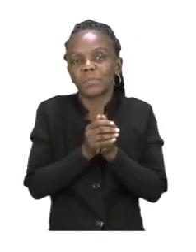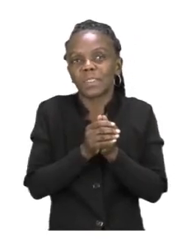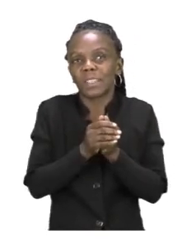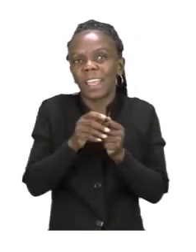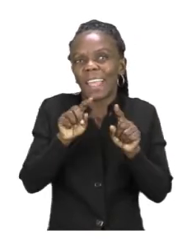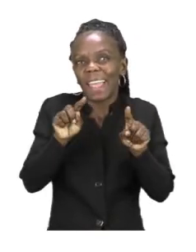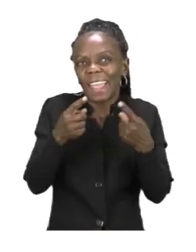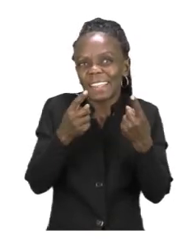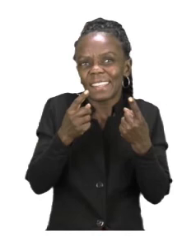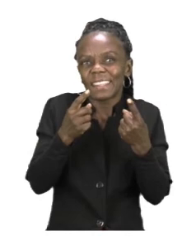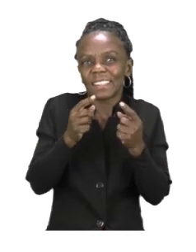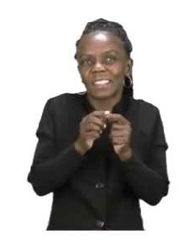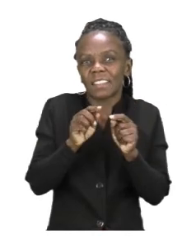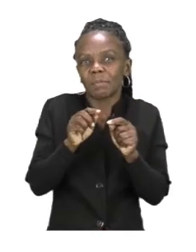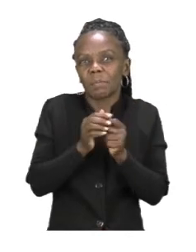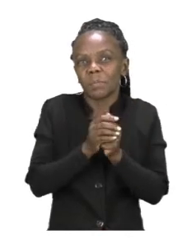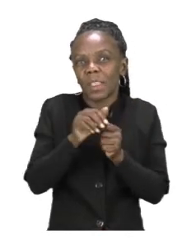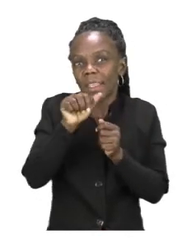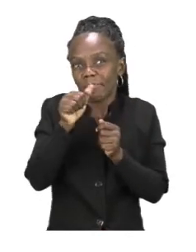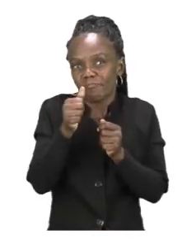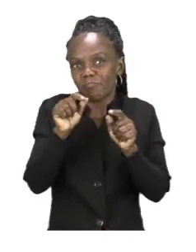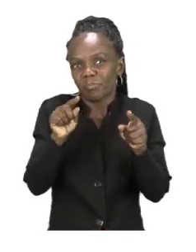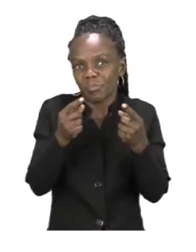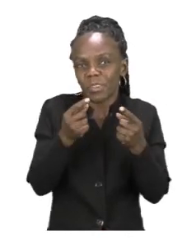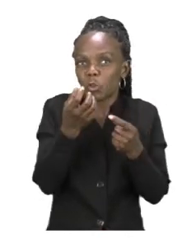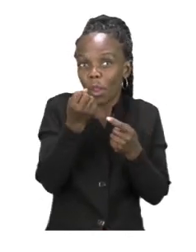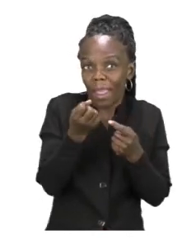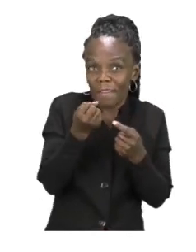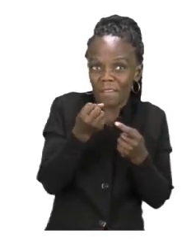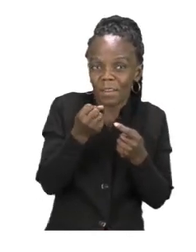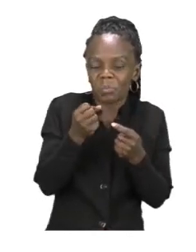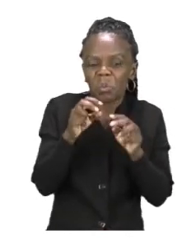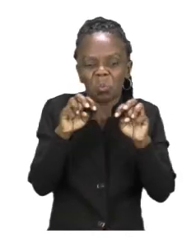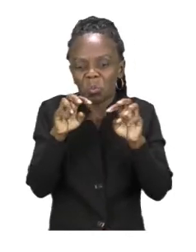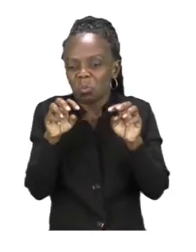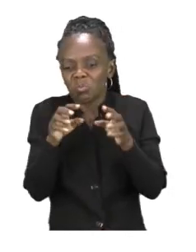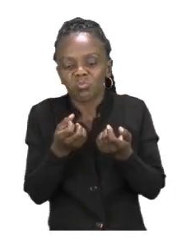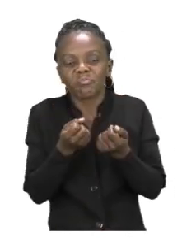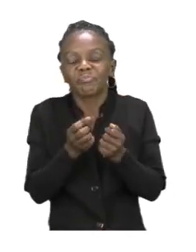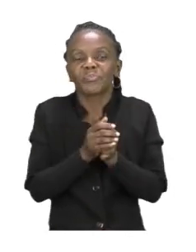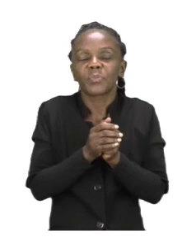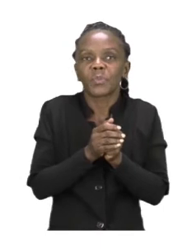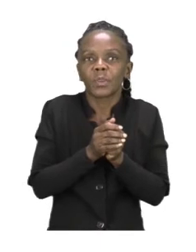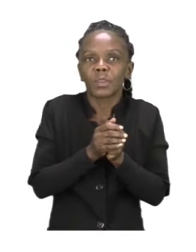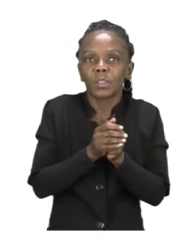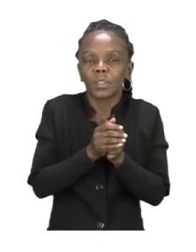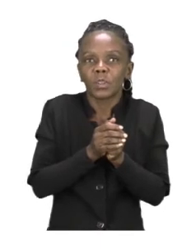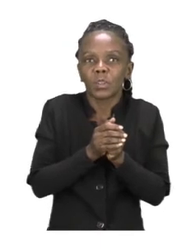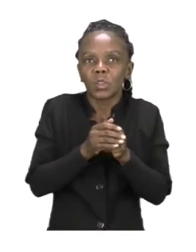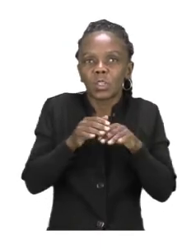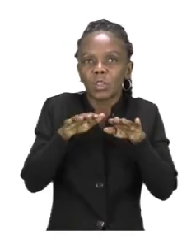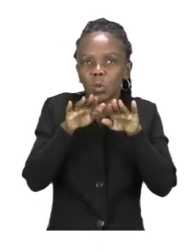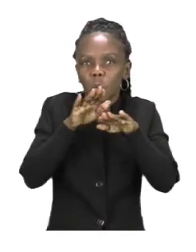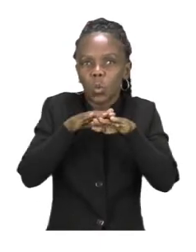you can find. The aim of this collage is to cover our man.